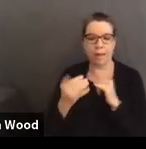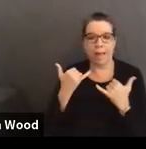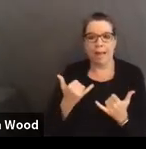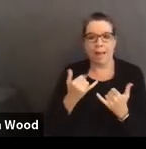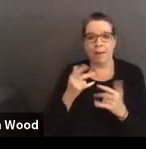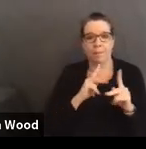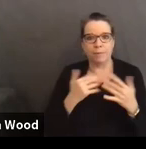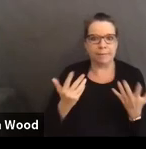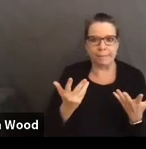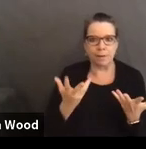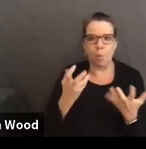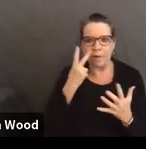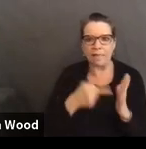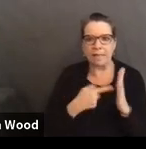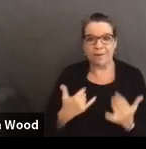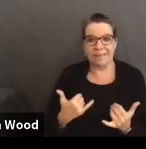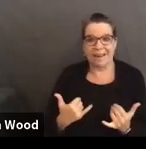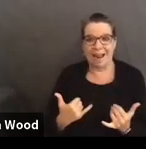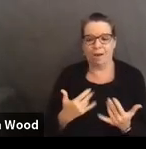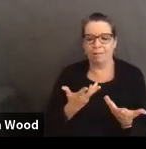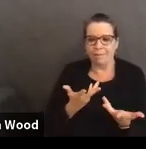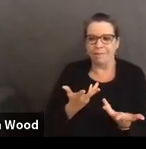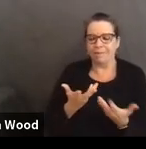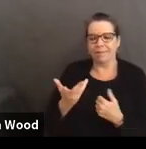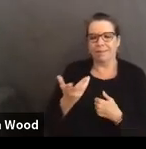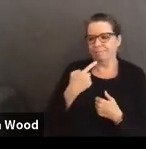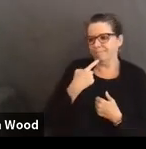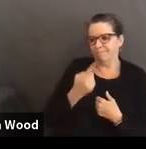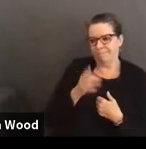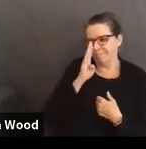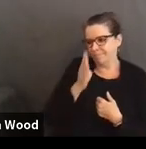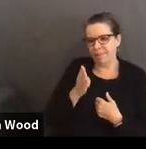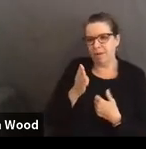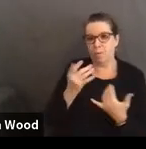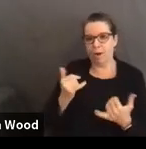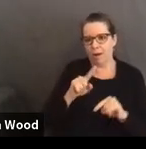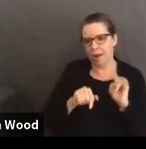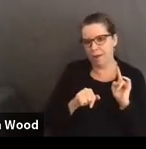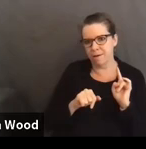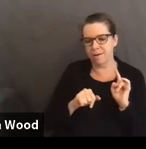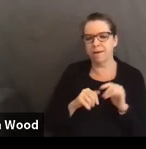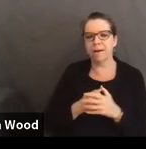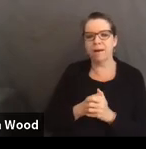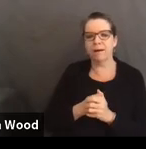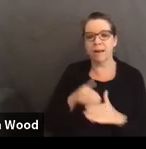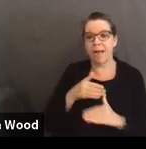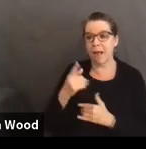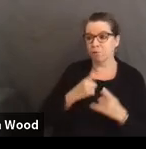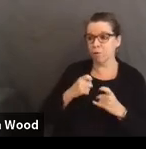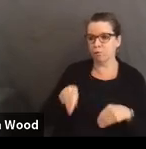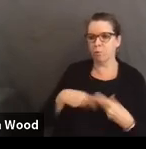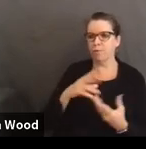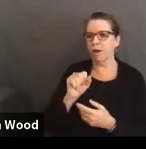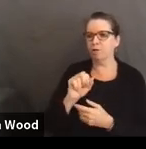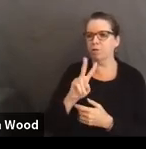to see samples, and so we encourage you in a moment after the questions, we'll provide a survey where you